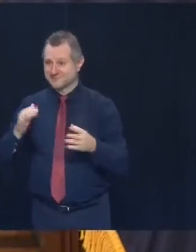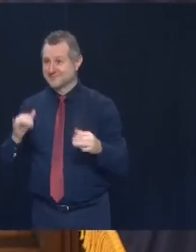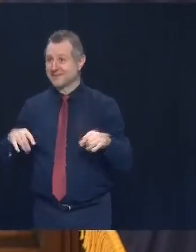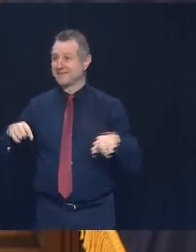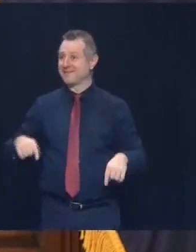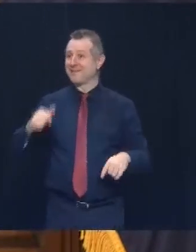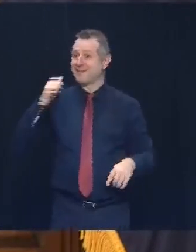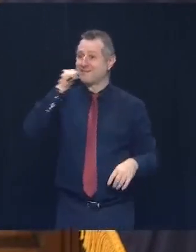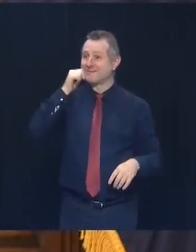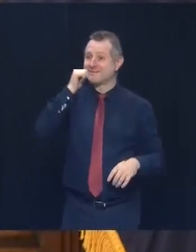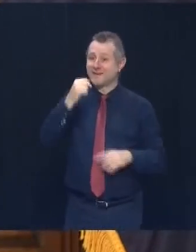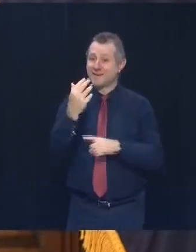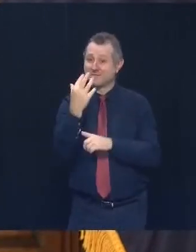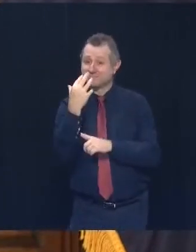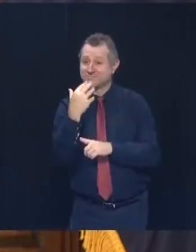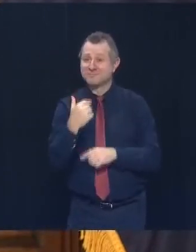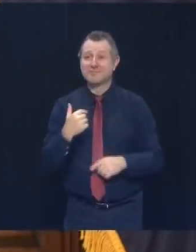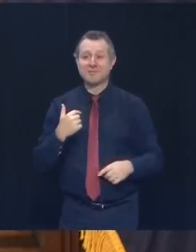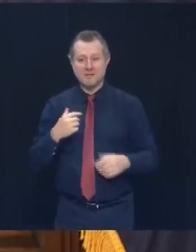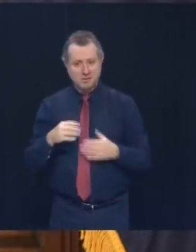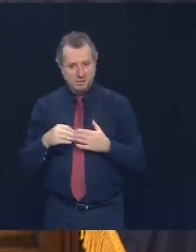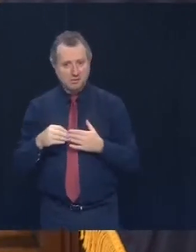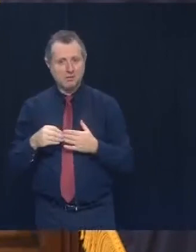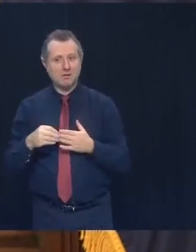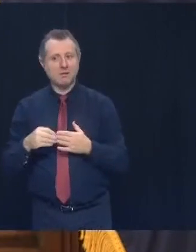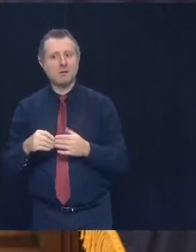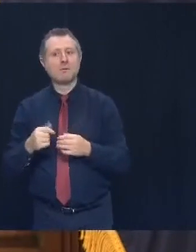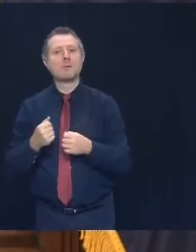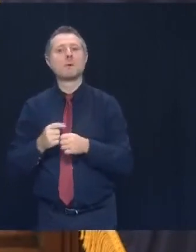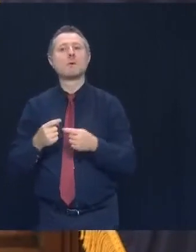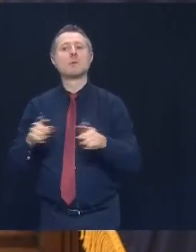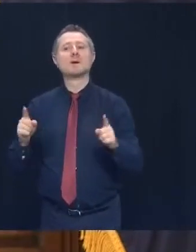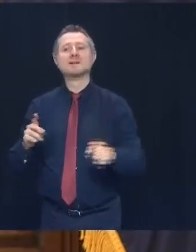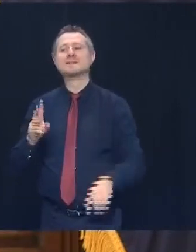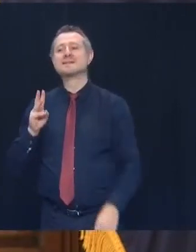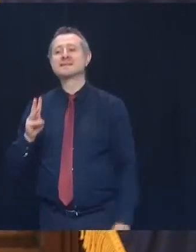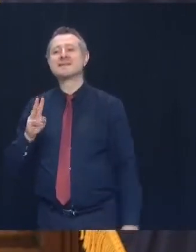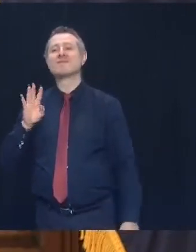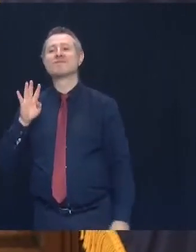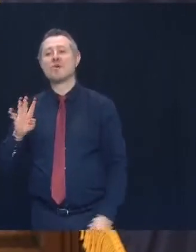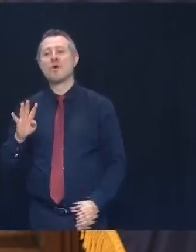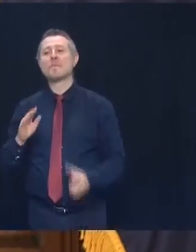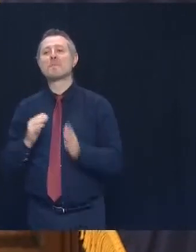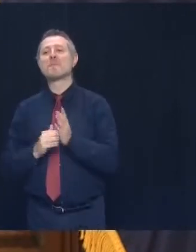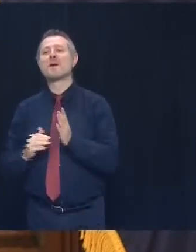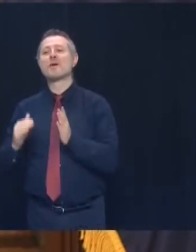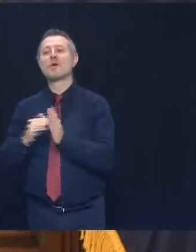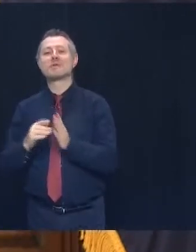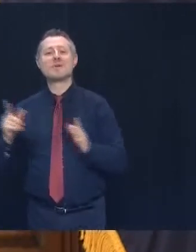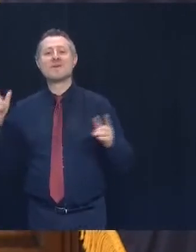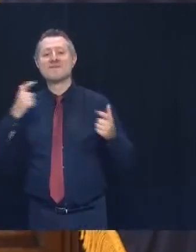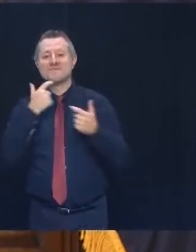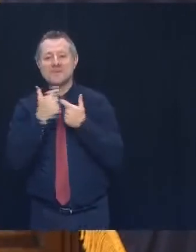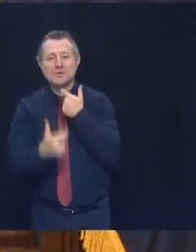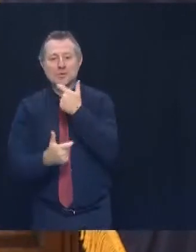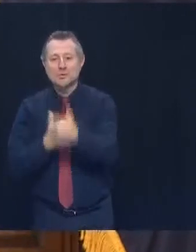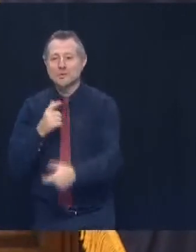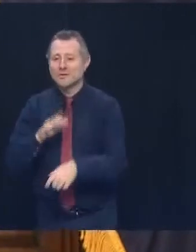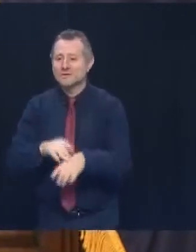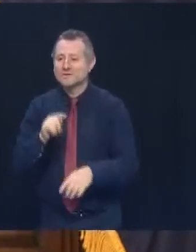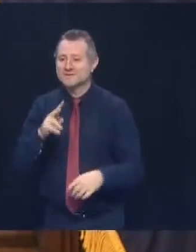with 64 million viewers allowed it to happen. You don't appreciate